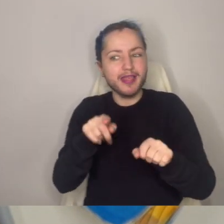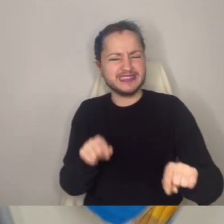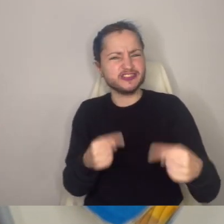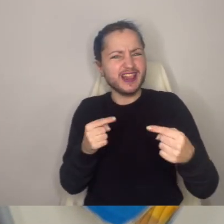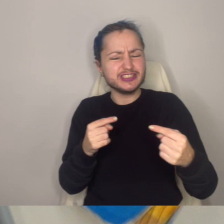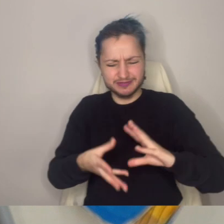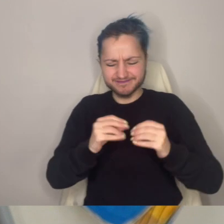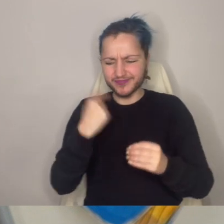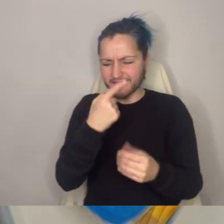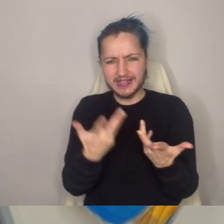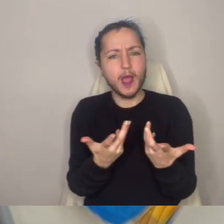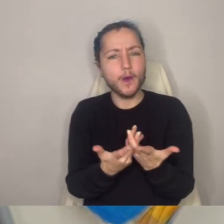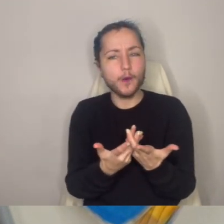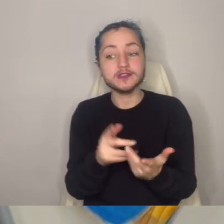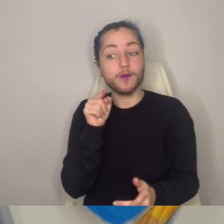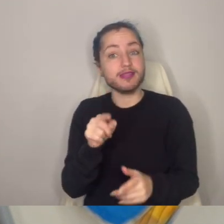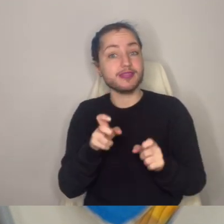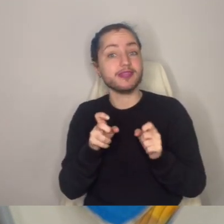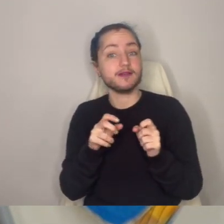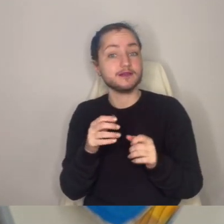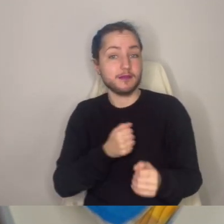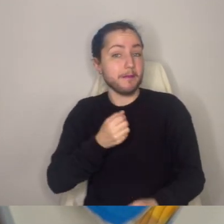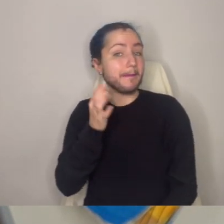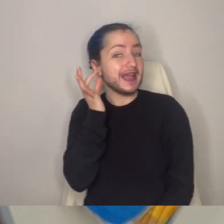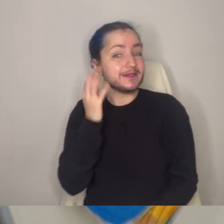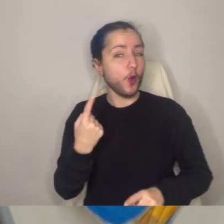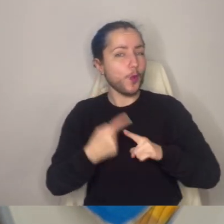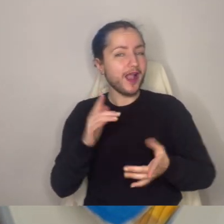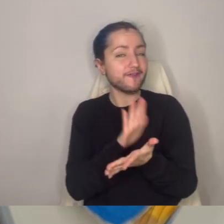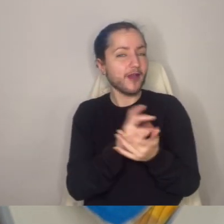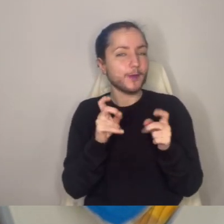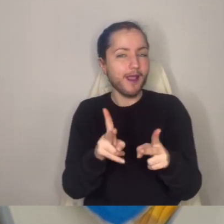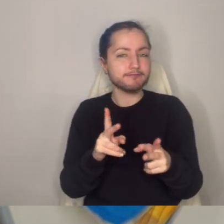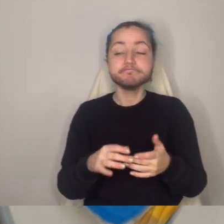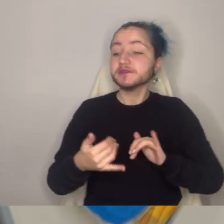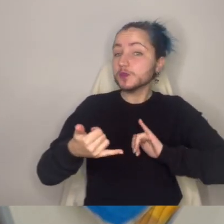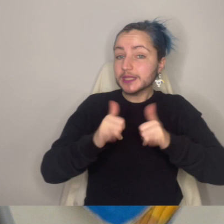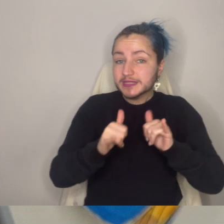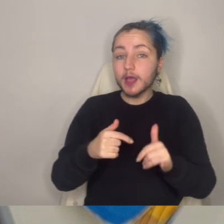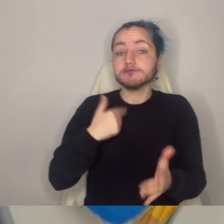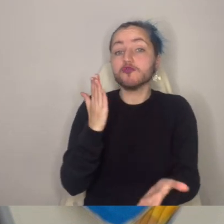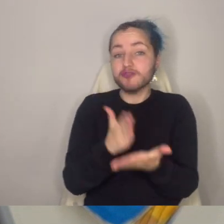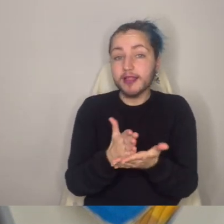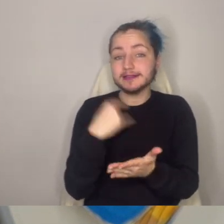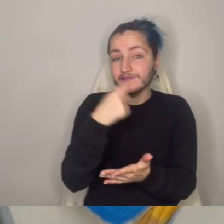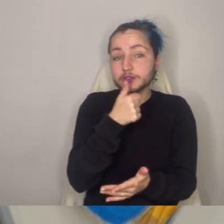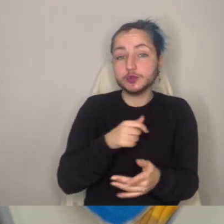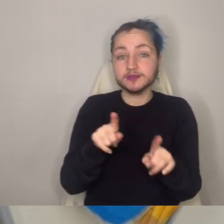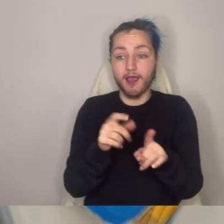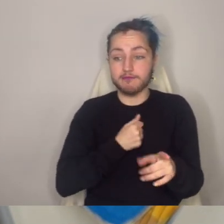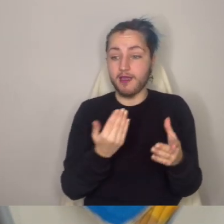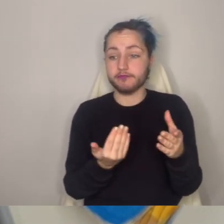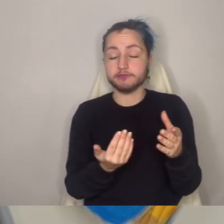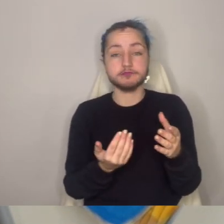for people. So this is a really quick and fun way. Sometimes I do realistic faces, as in my fashion